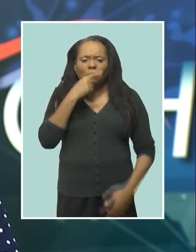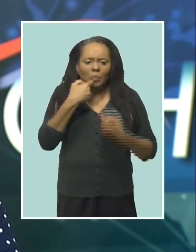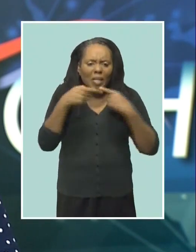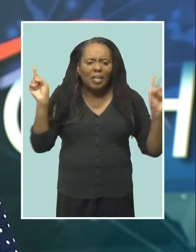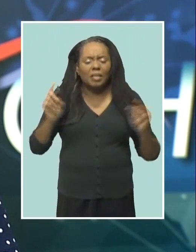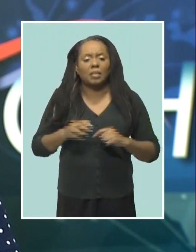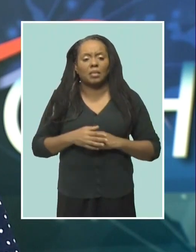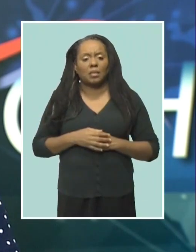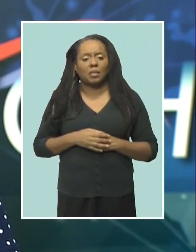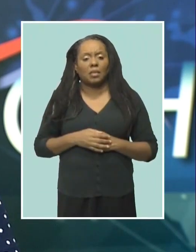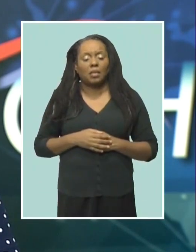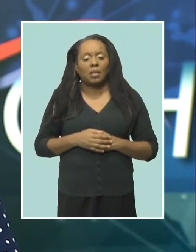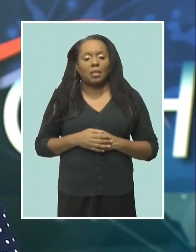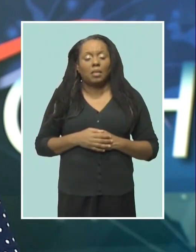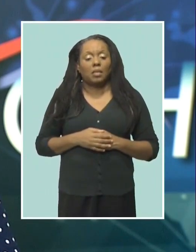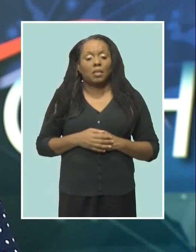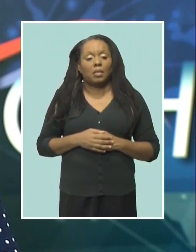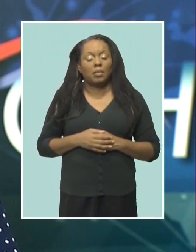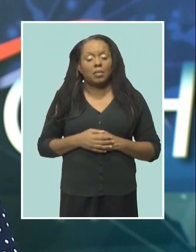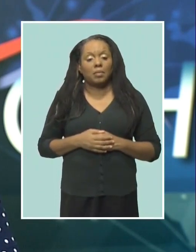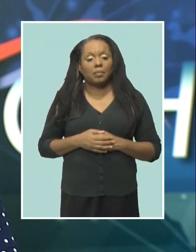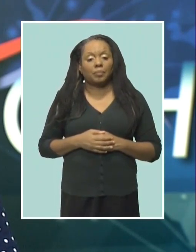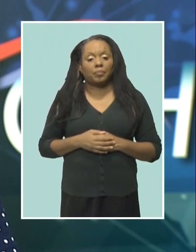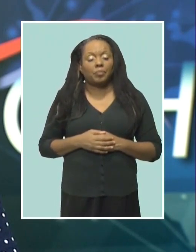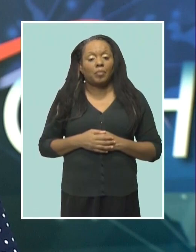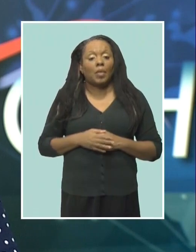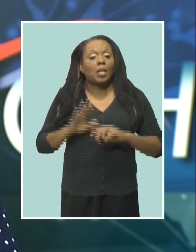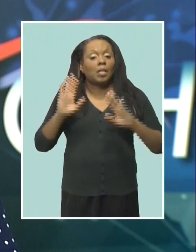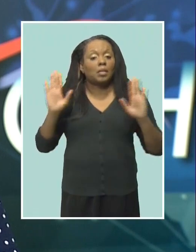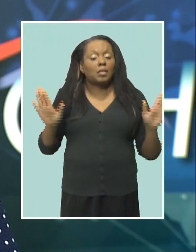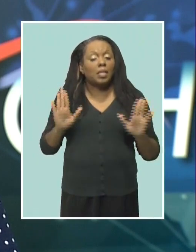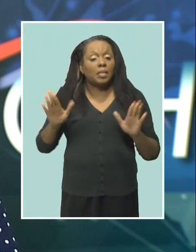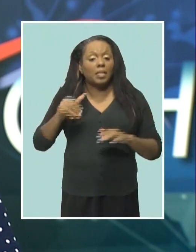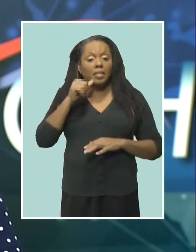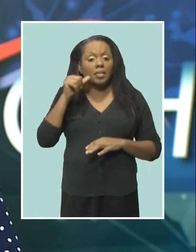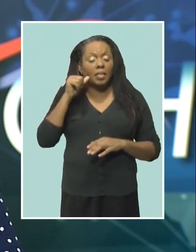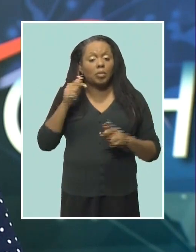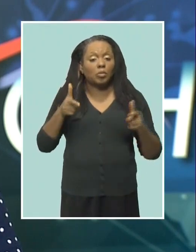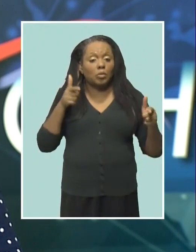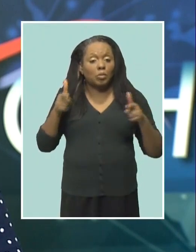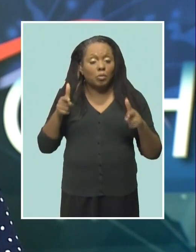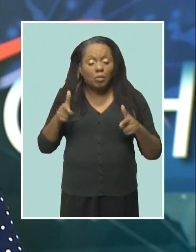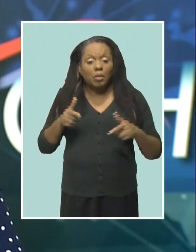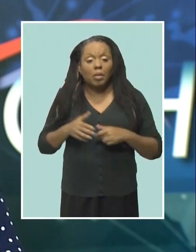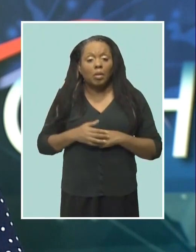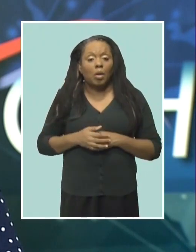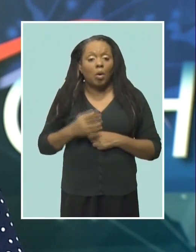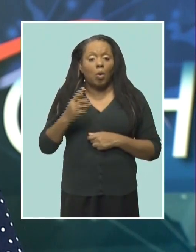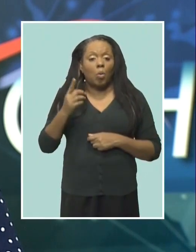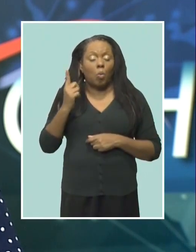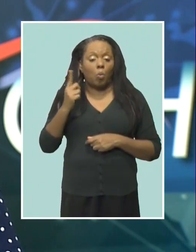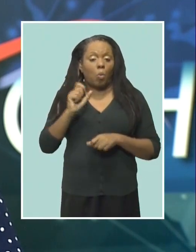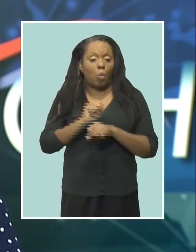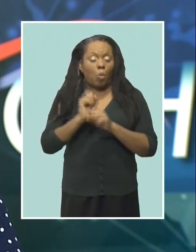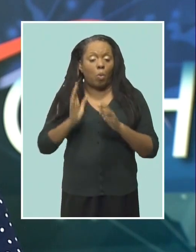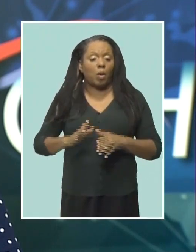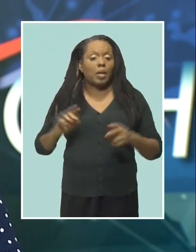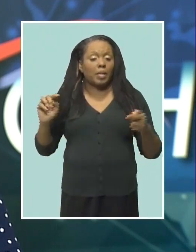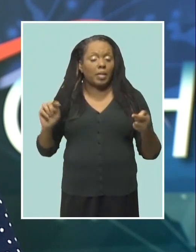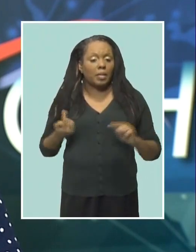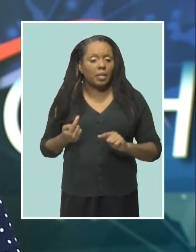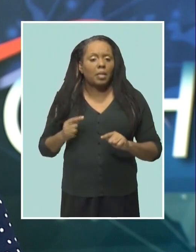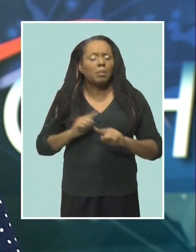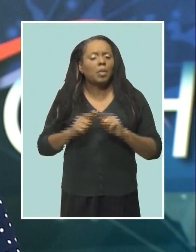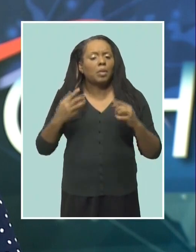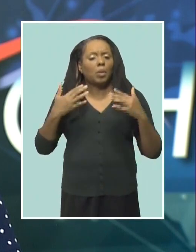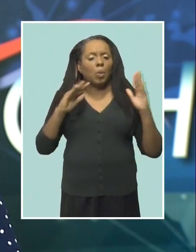speedy recovery of the worker injured in Sunday's shooting incident at Curtin's gas station in St. Philip, and also all who have been